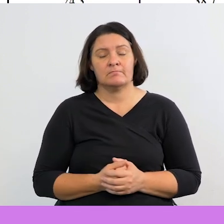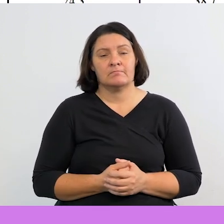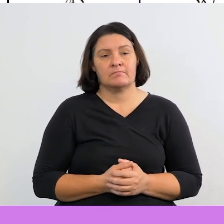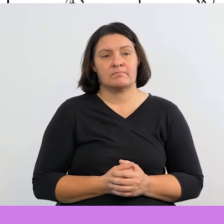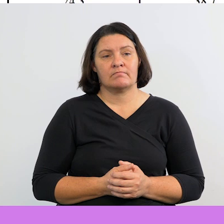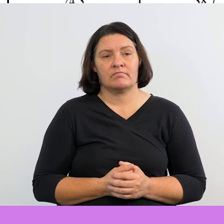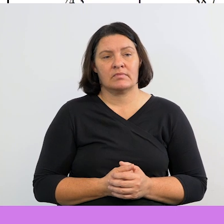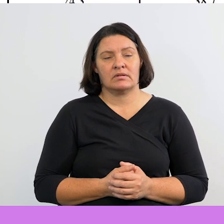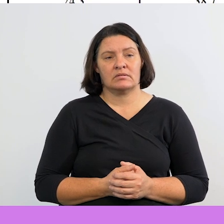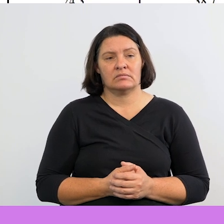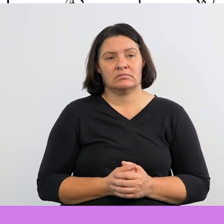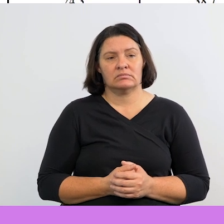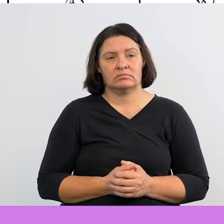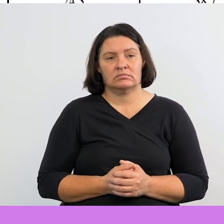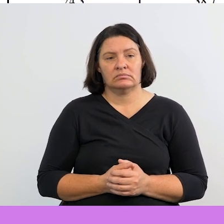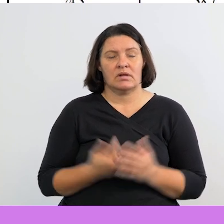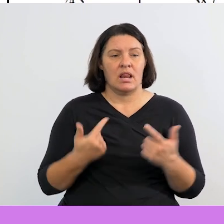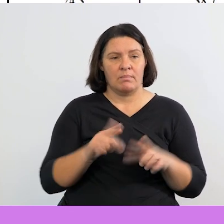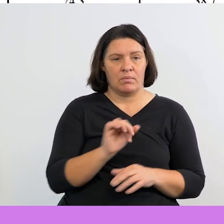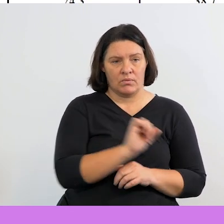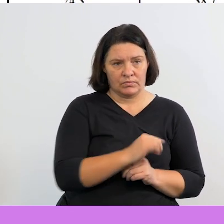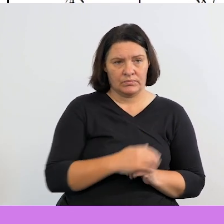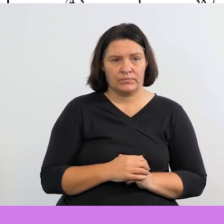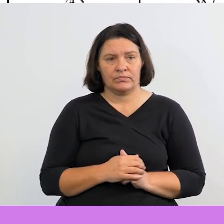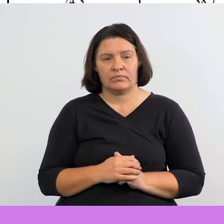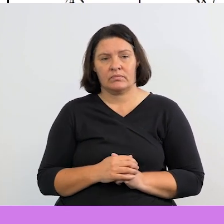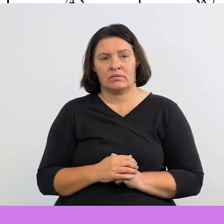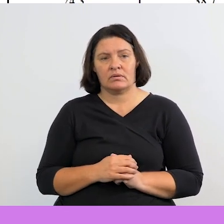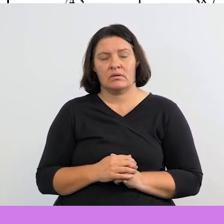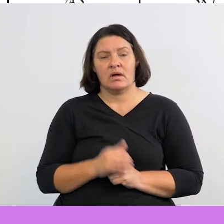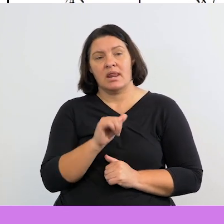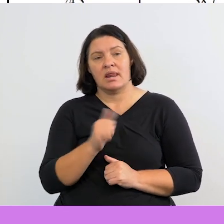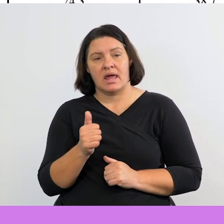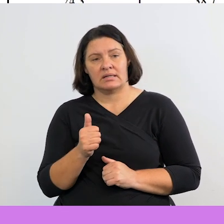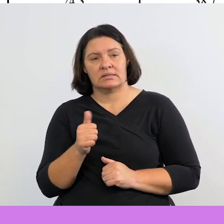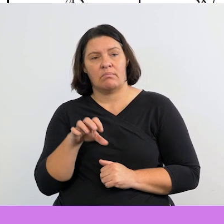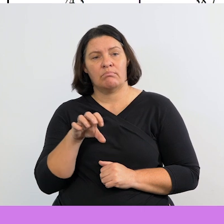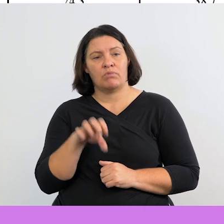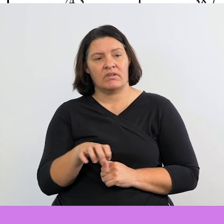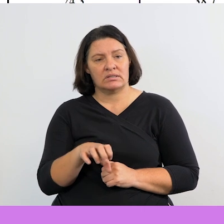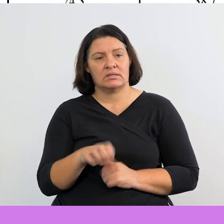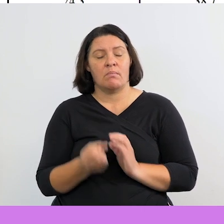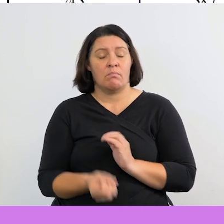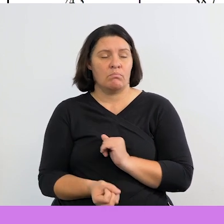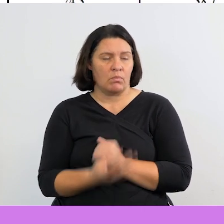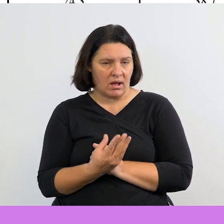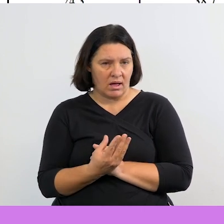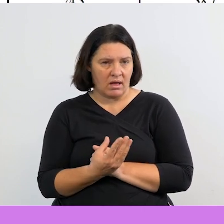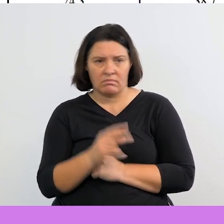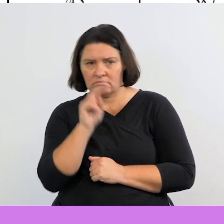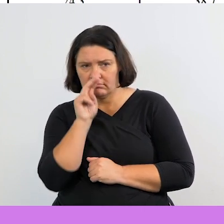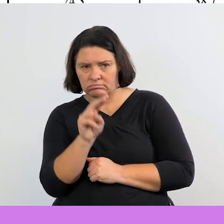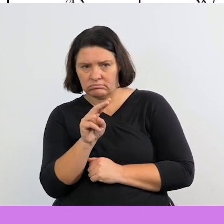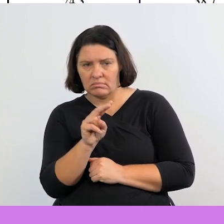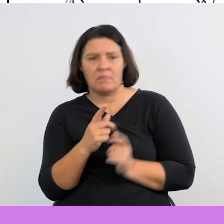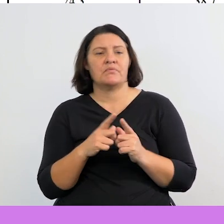2015. Okay, so there is it for our Limpopo province is completed. Our next province is